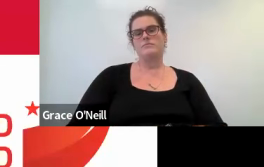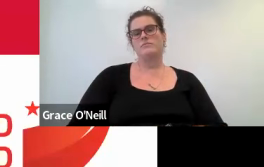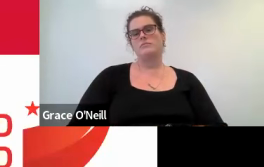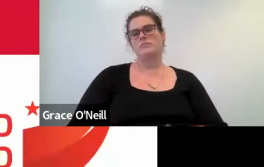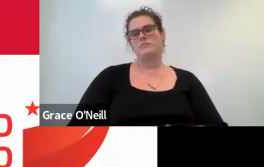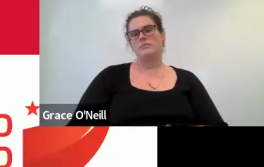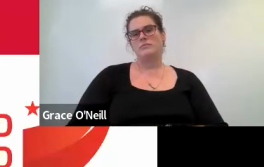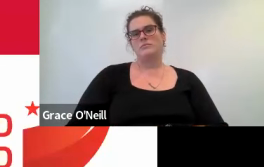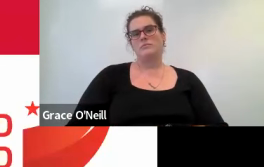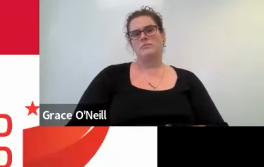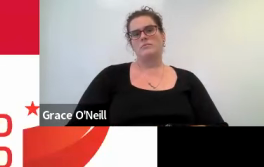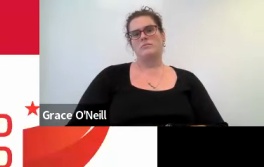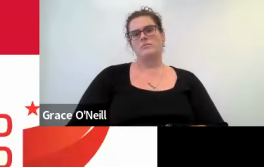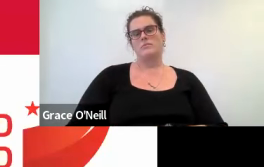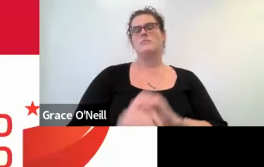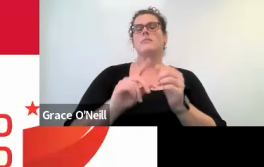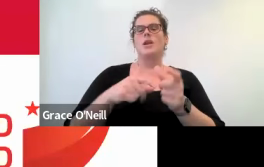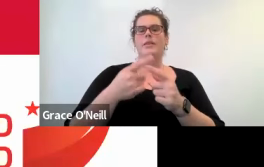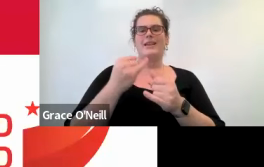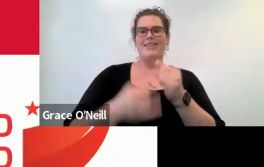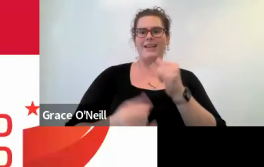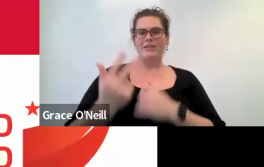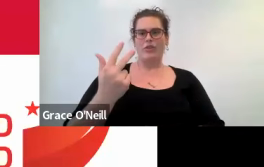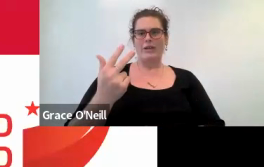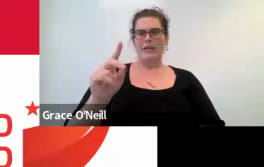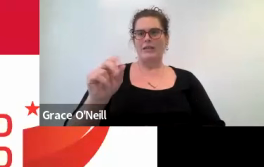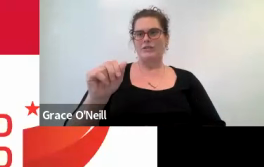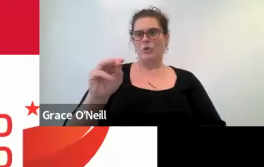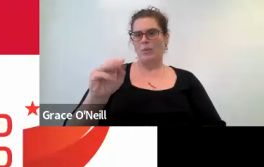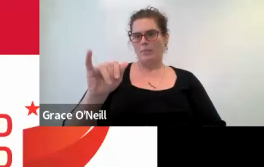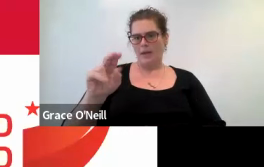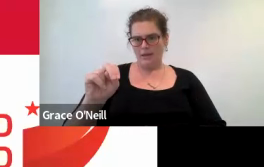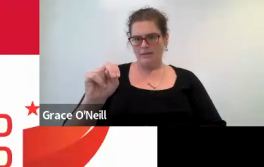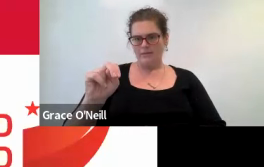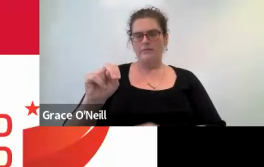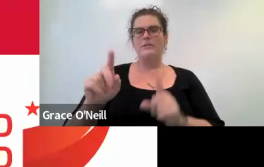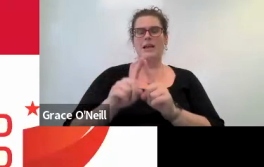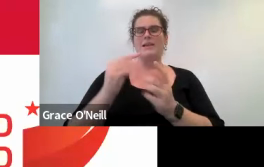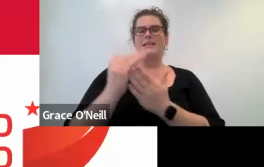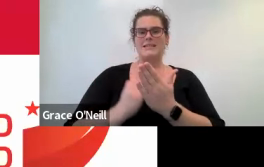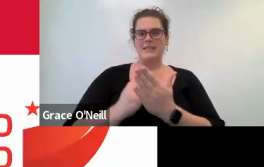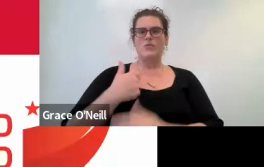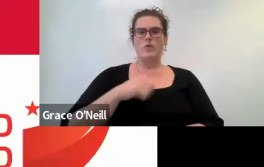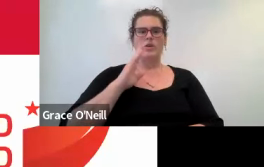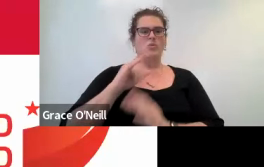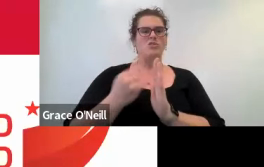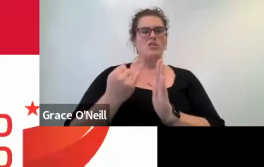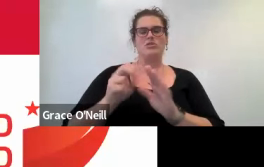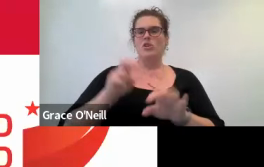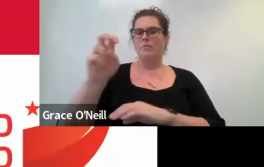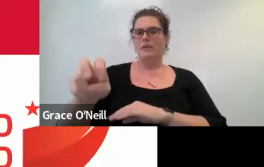And then the last 3 domains as listed. And so we're going to just jump right in, and I'm going to be